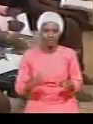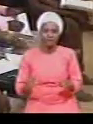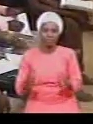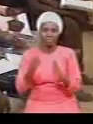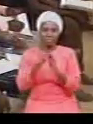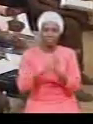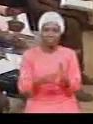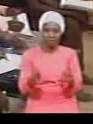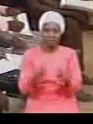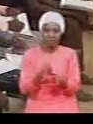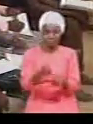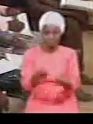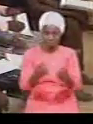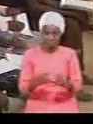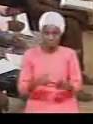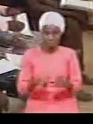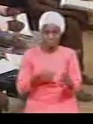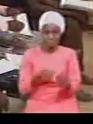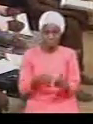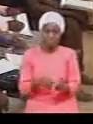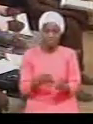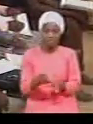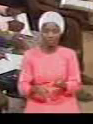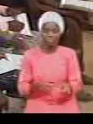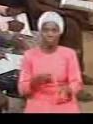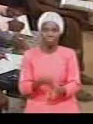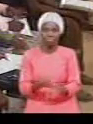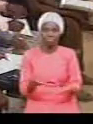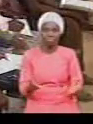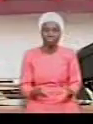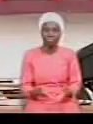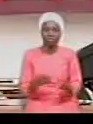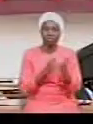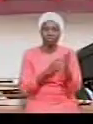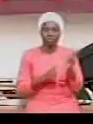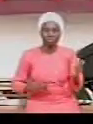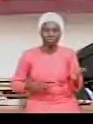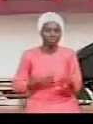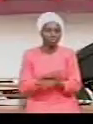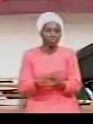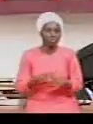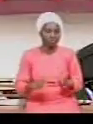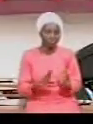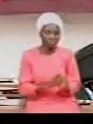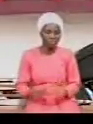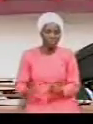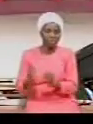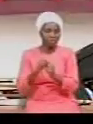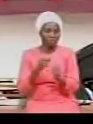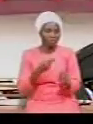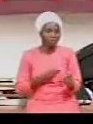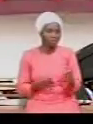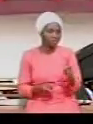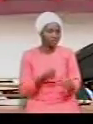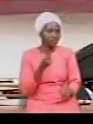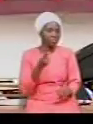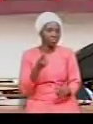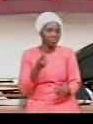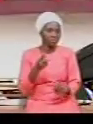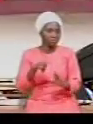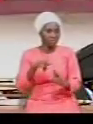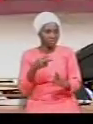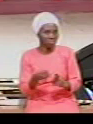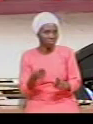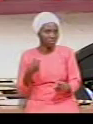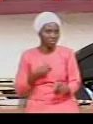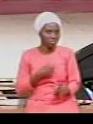we came into this world, the Lord did not consult with us as to whether we want to